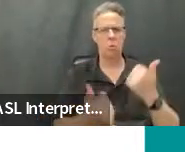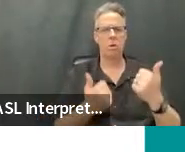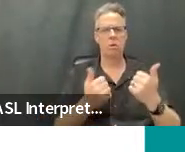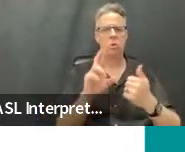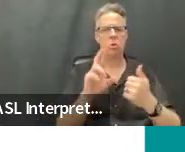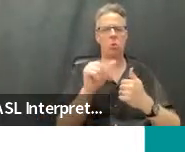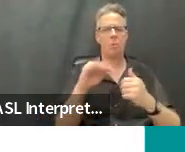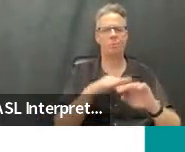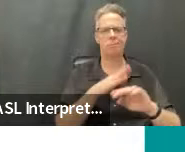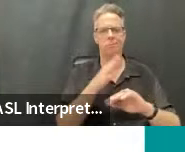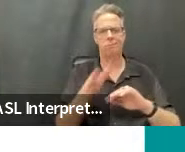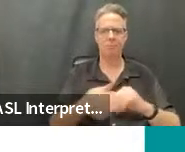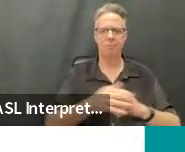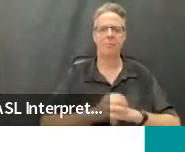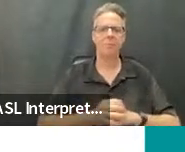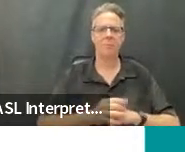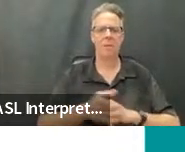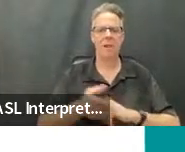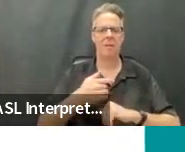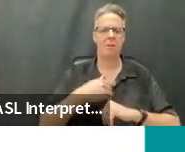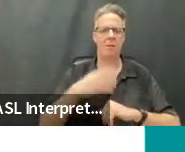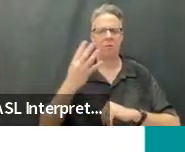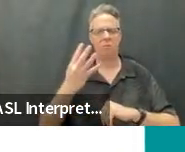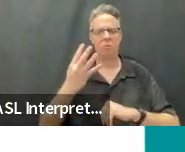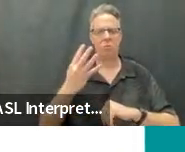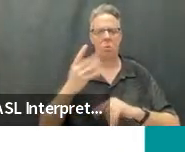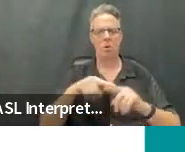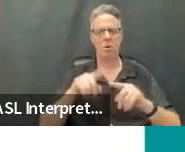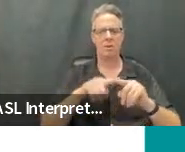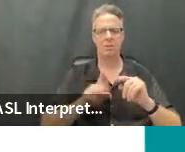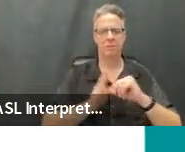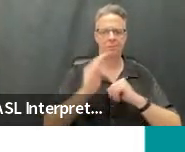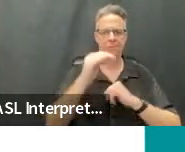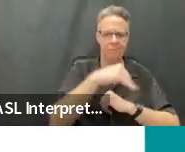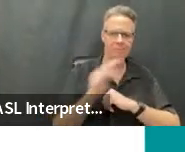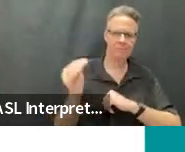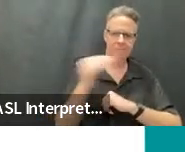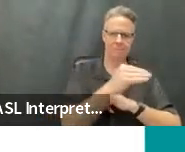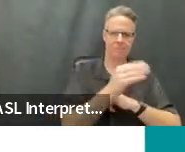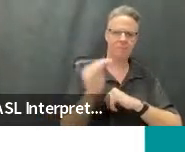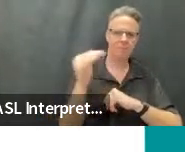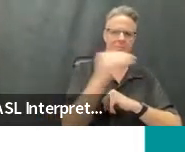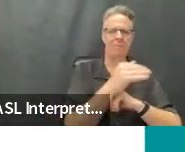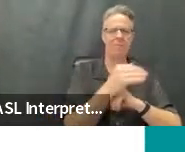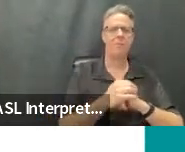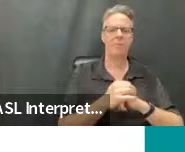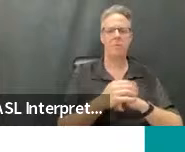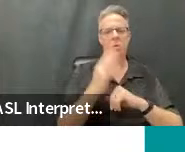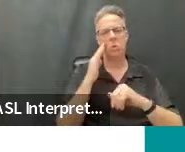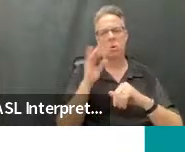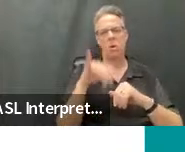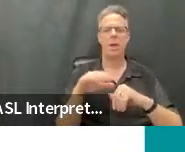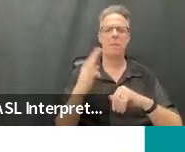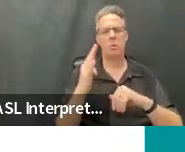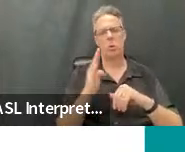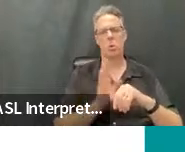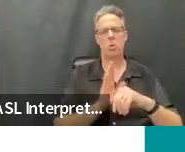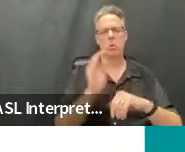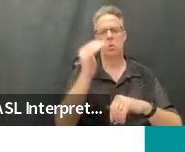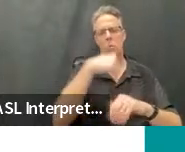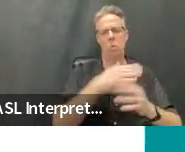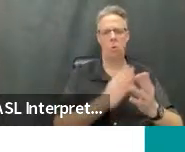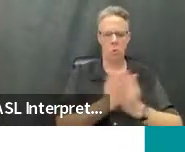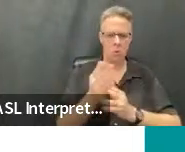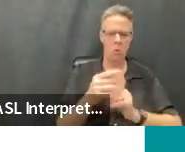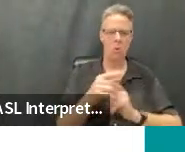we've kind of got different trips. So there's kind of 4 lines here showing kind of a through to through is kind of the turquoise. We've got a red